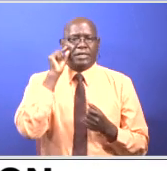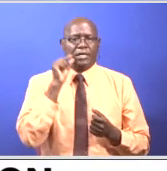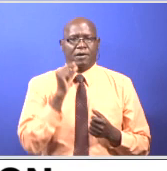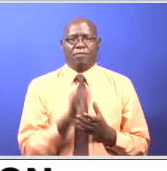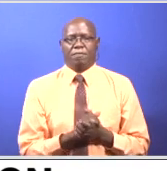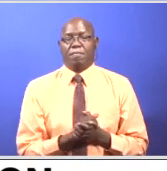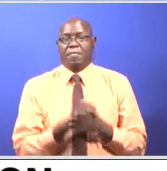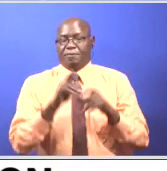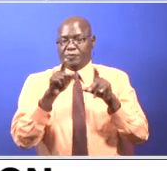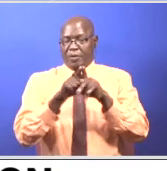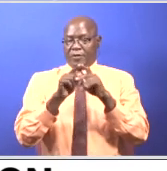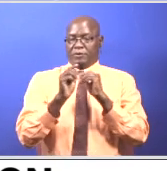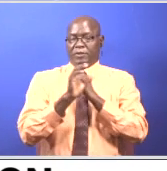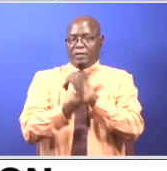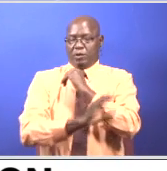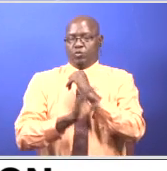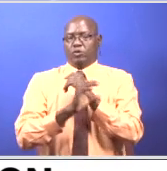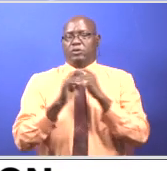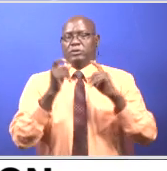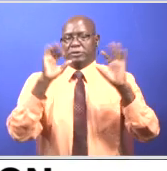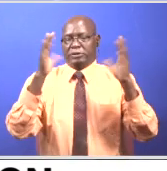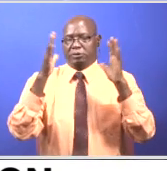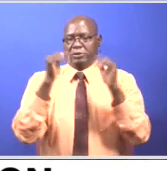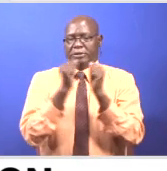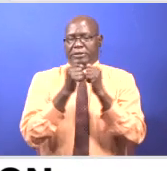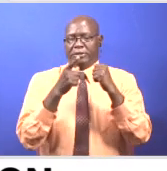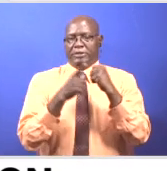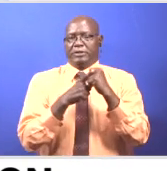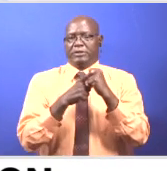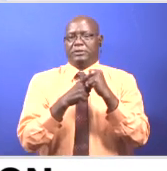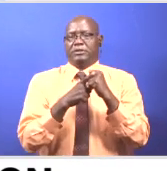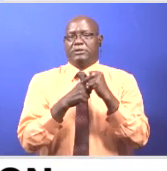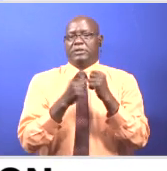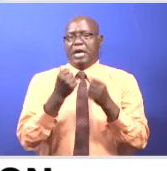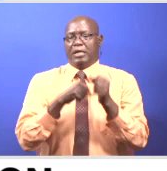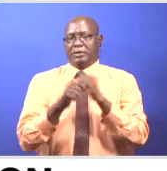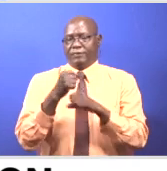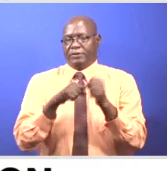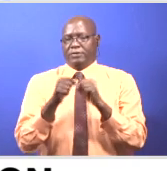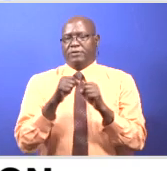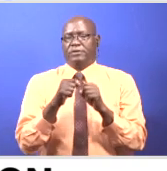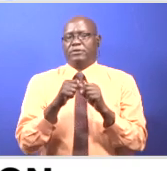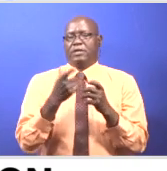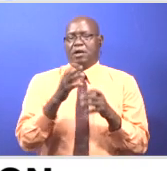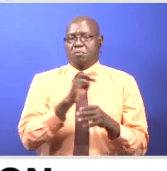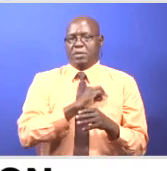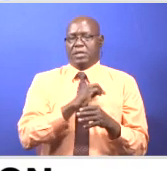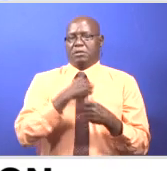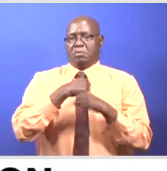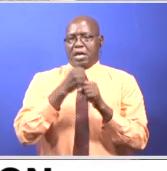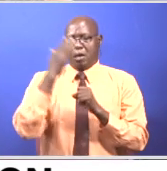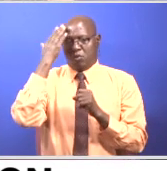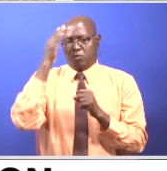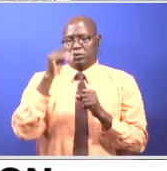As the country continues to celebrate 16 days of activism, the Faith to Action Network has embarked on a mission to create awareness on